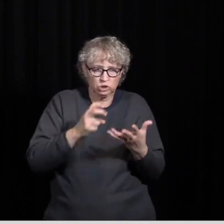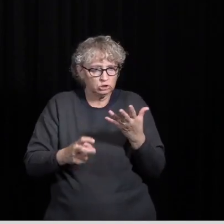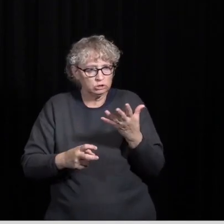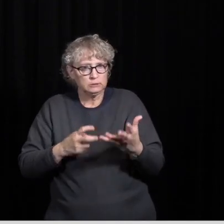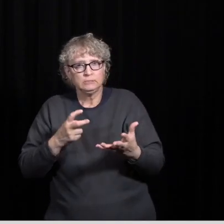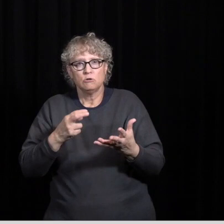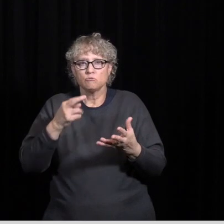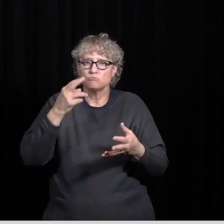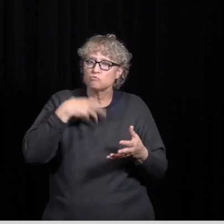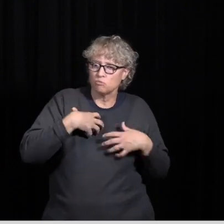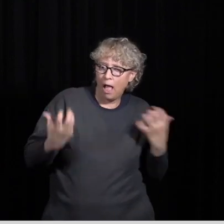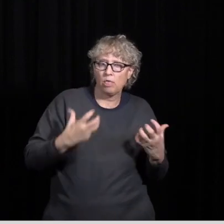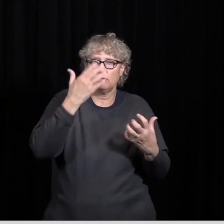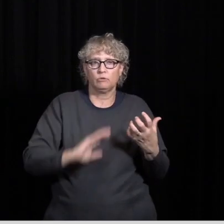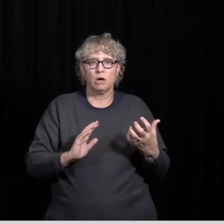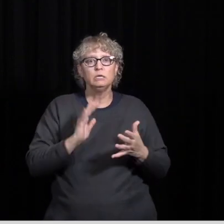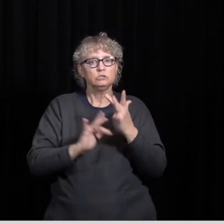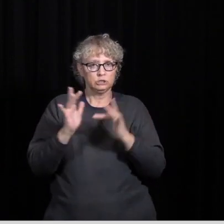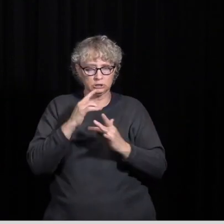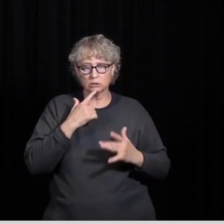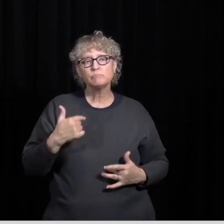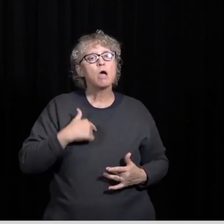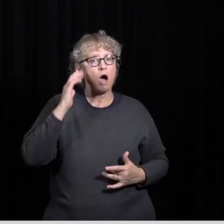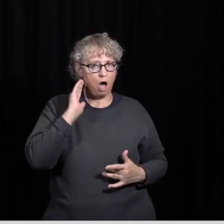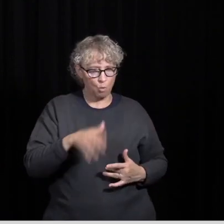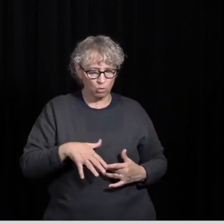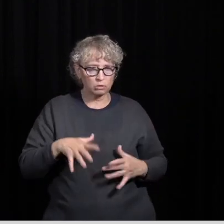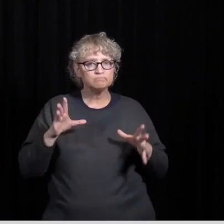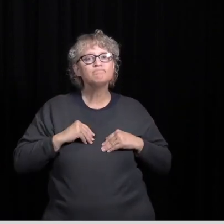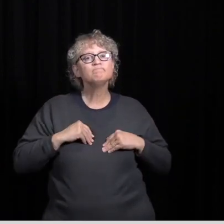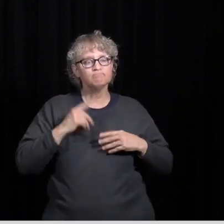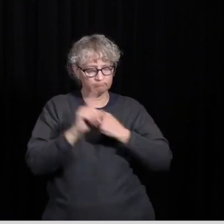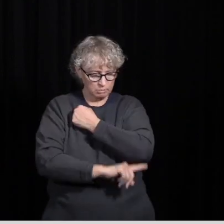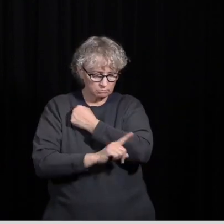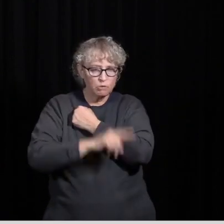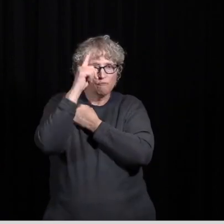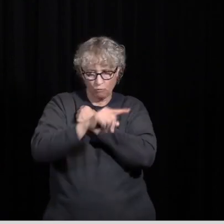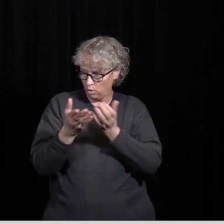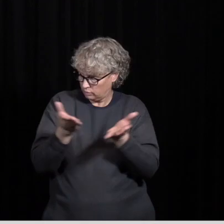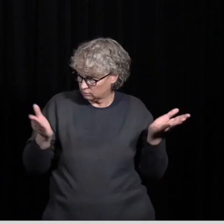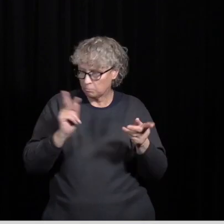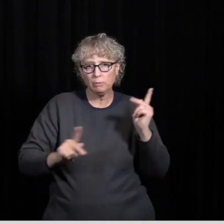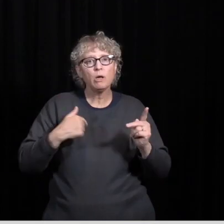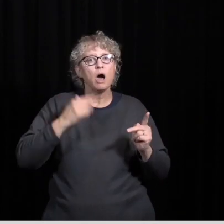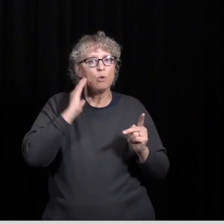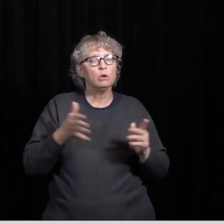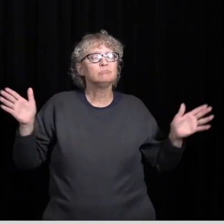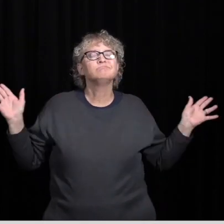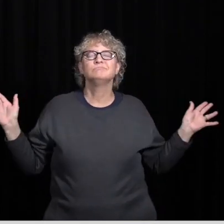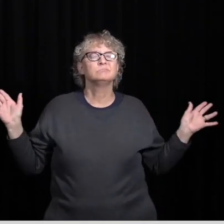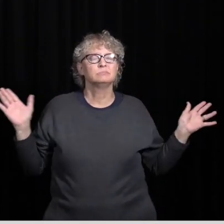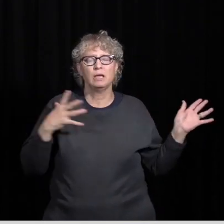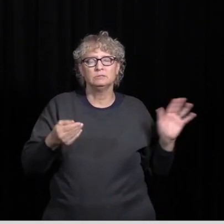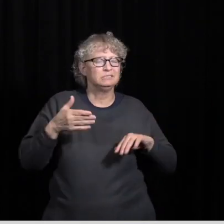Jesus Christ stood and said, I will take that punishment for these people. I will spread out my arms and die on a